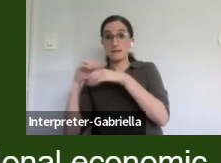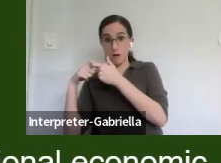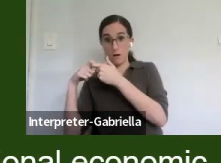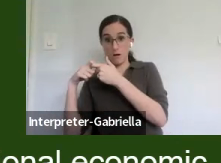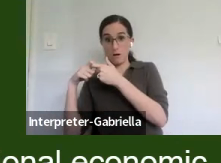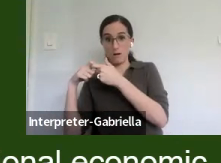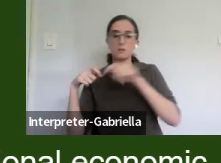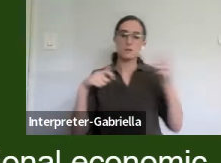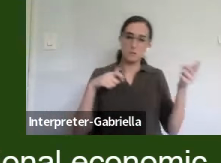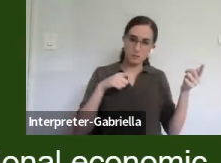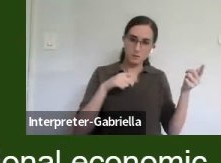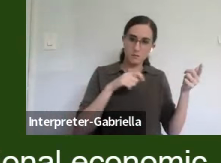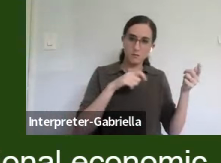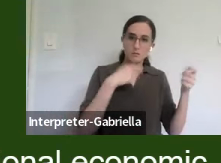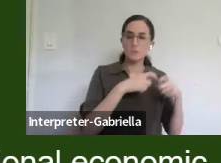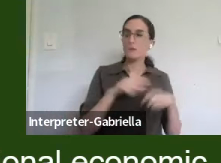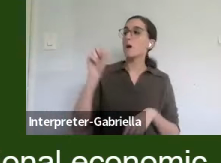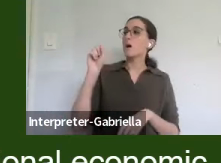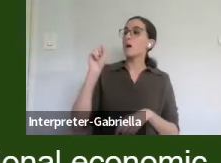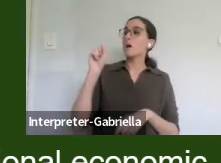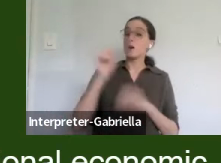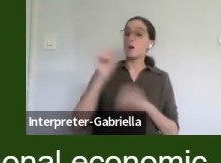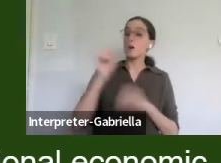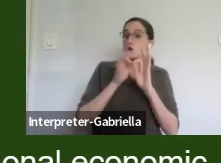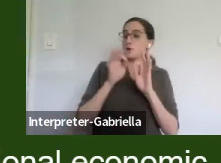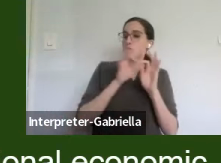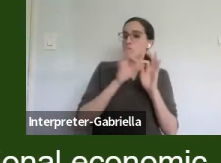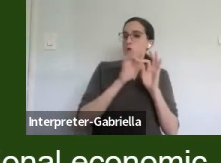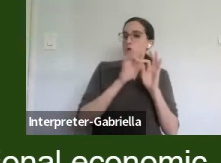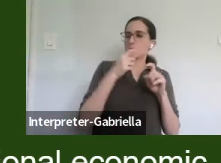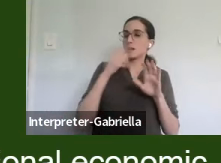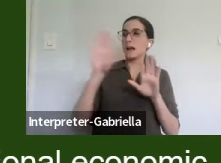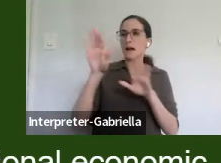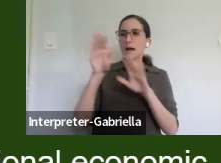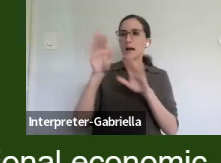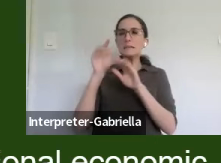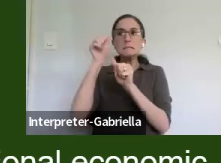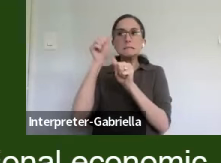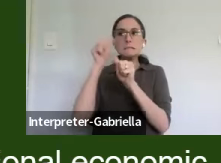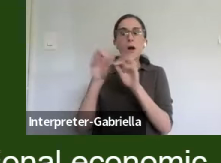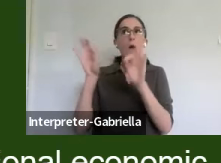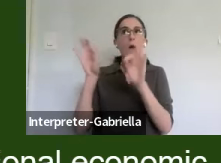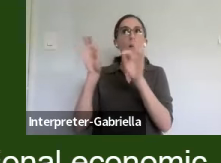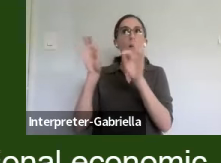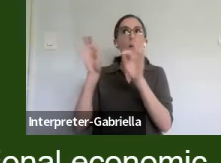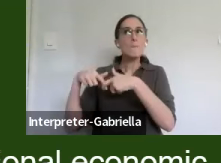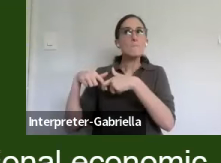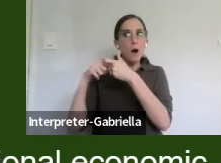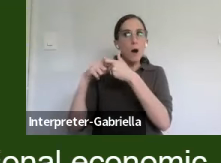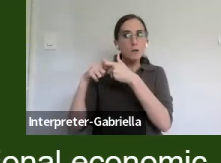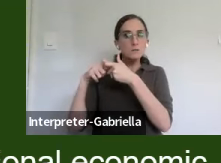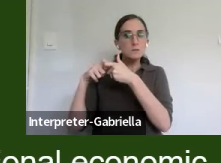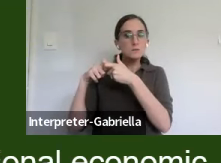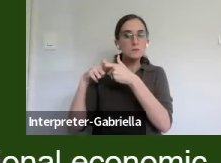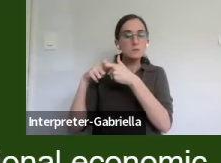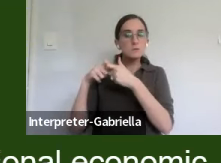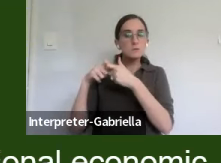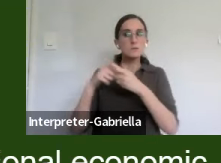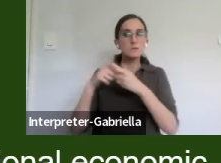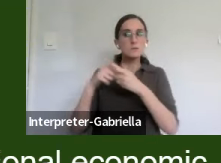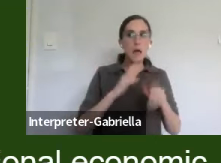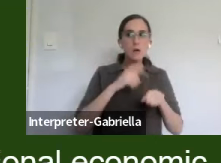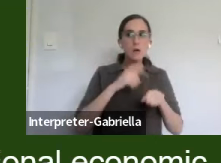slow down and to pause after each idea so that I can then go into Spanish. I'm not assuming, I do not